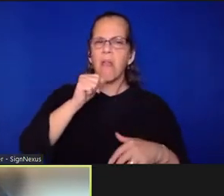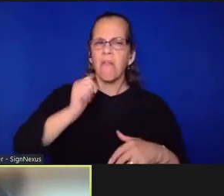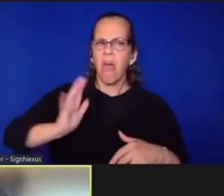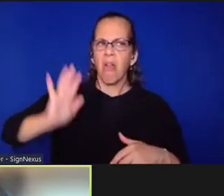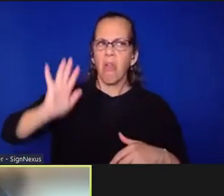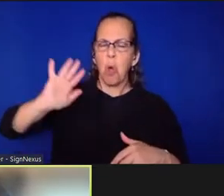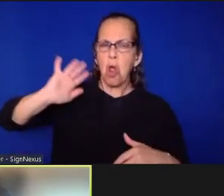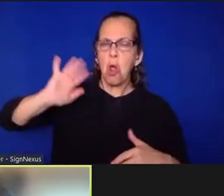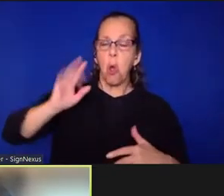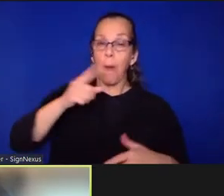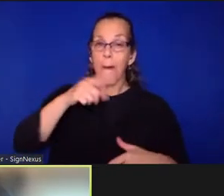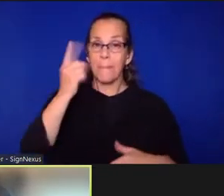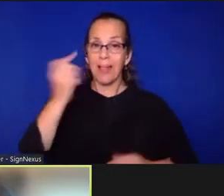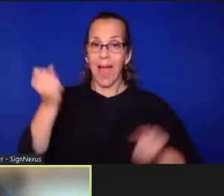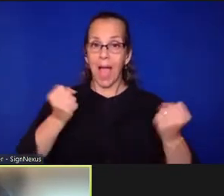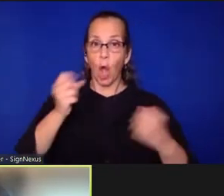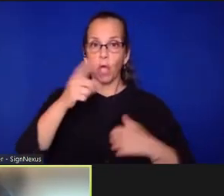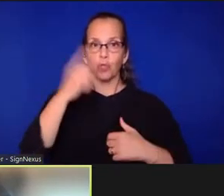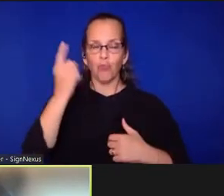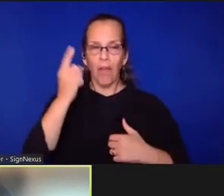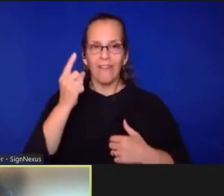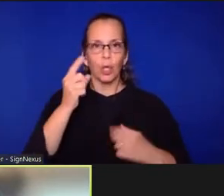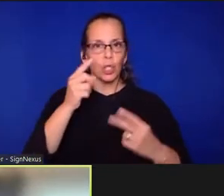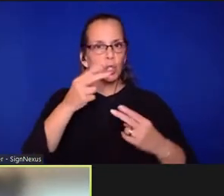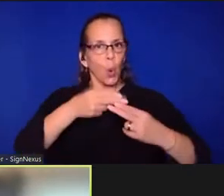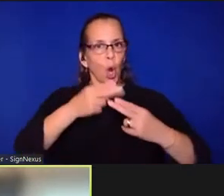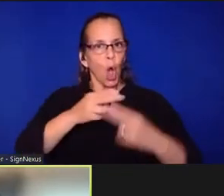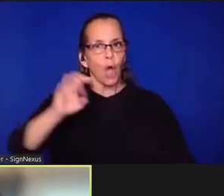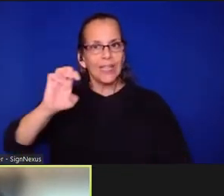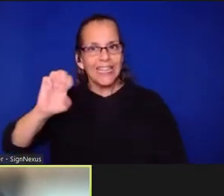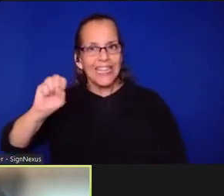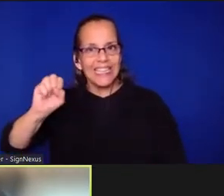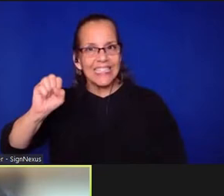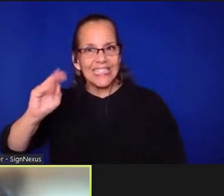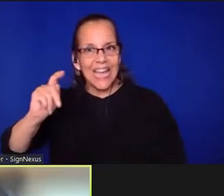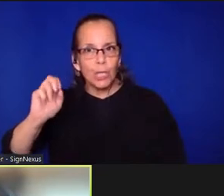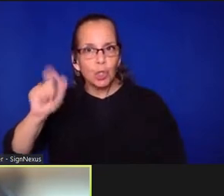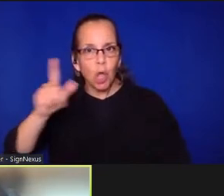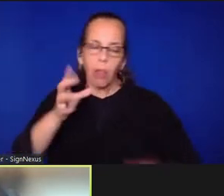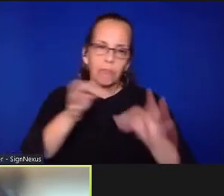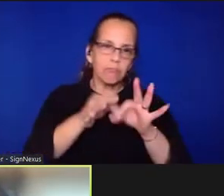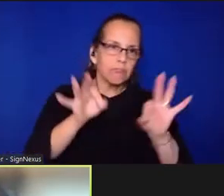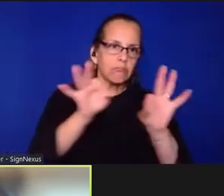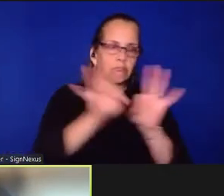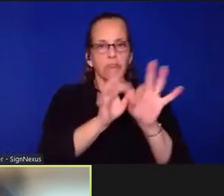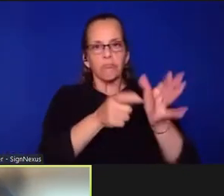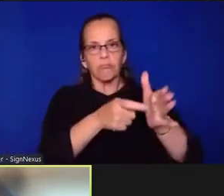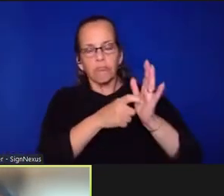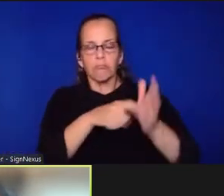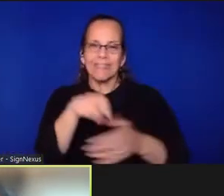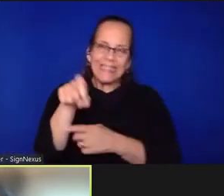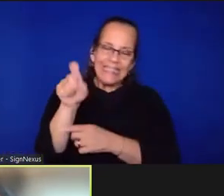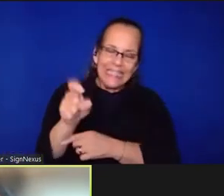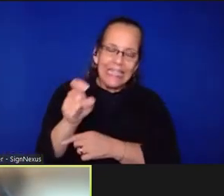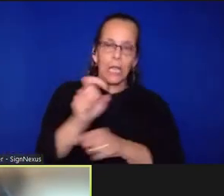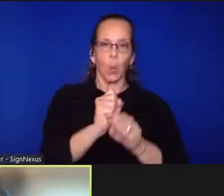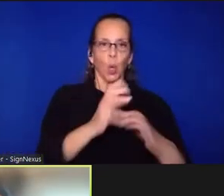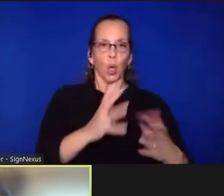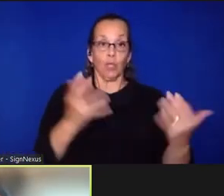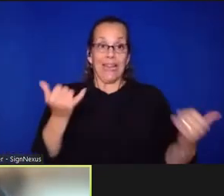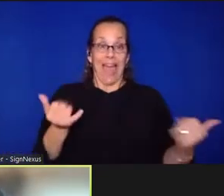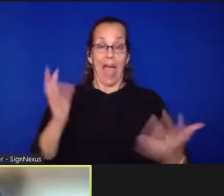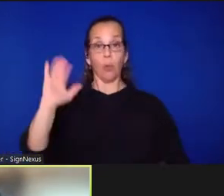black car drivers were considered essential workers now in this assessment it seems that those same drivers are expendable